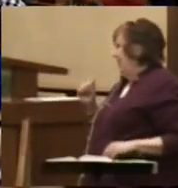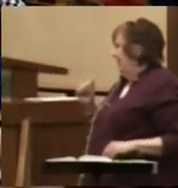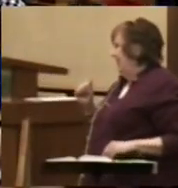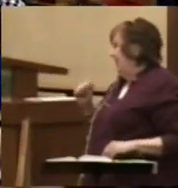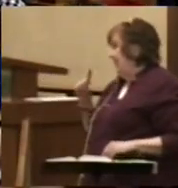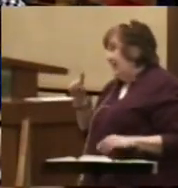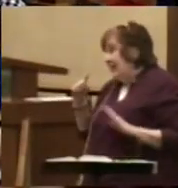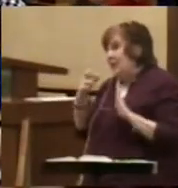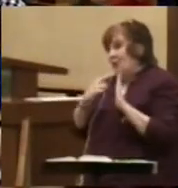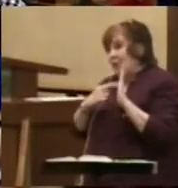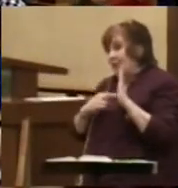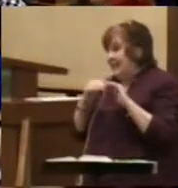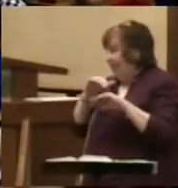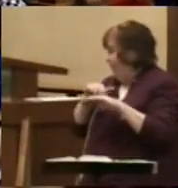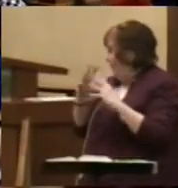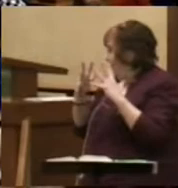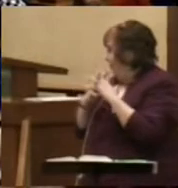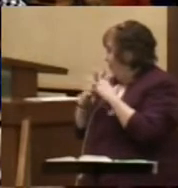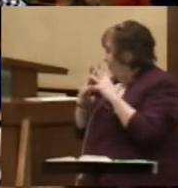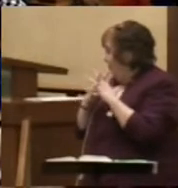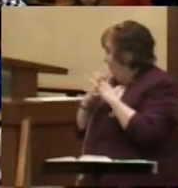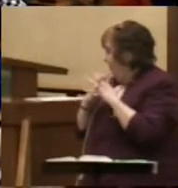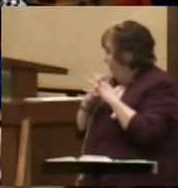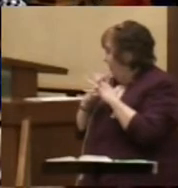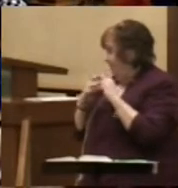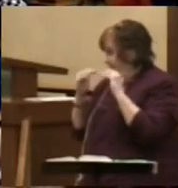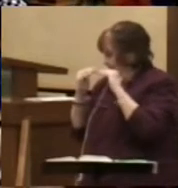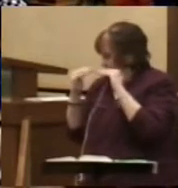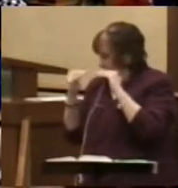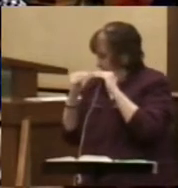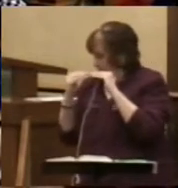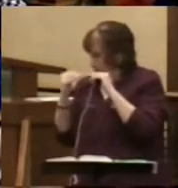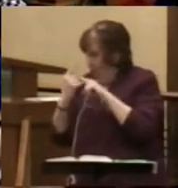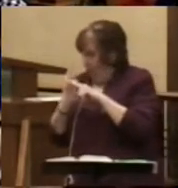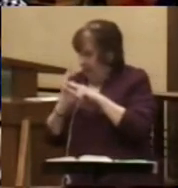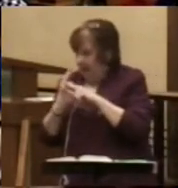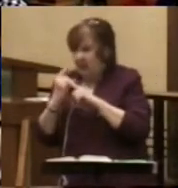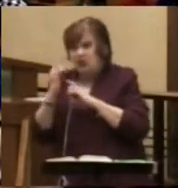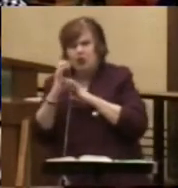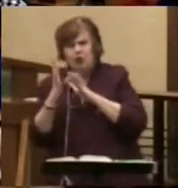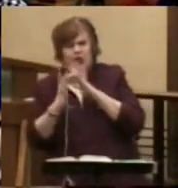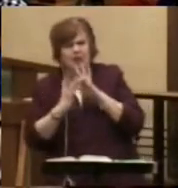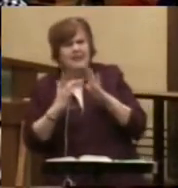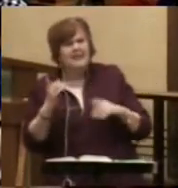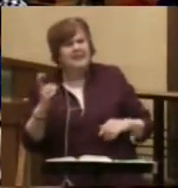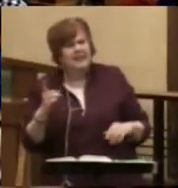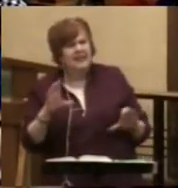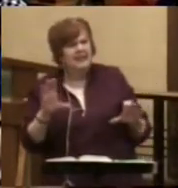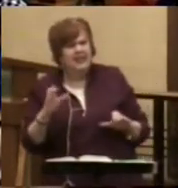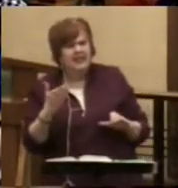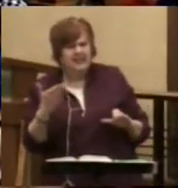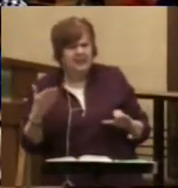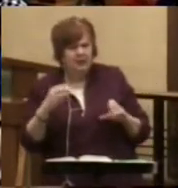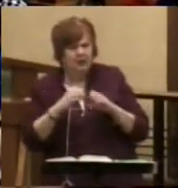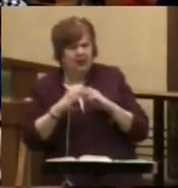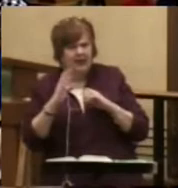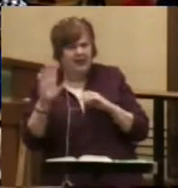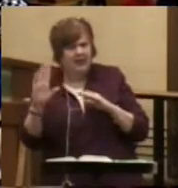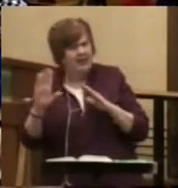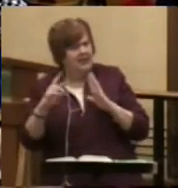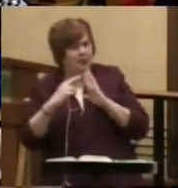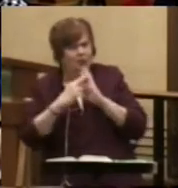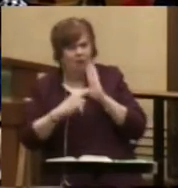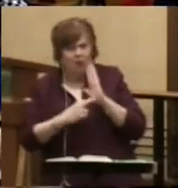Do you need rules at football? That makes it fair. Well, Jesus, he does some things with the rules. They've